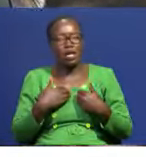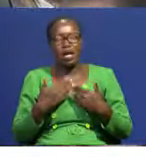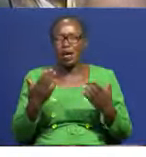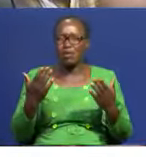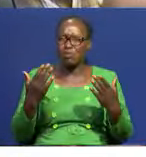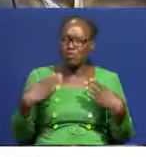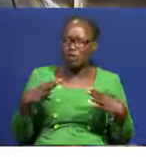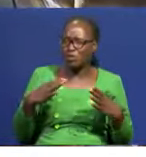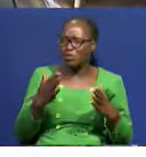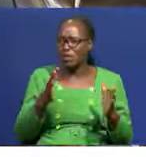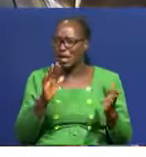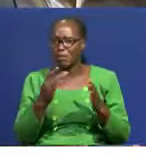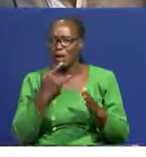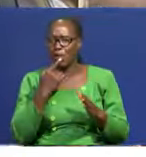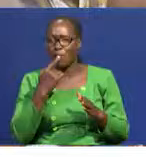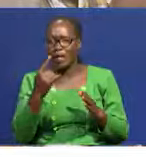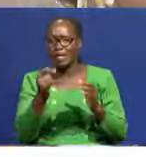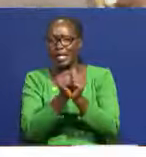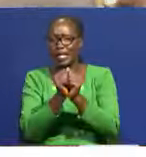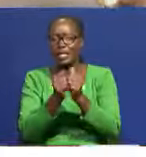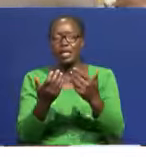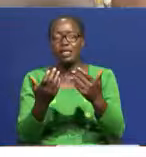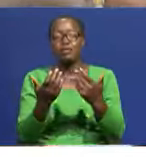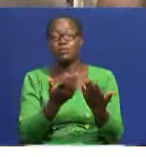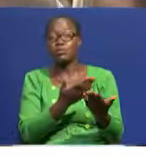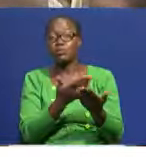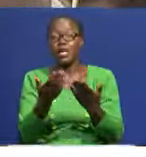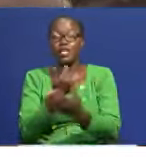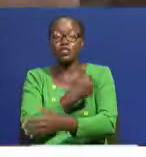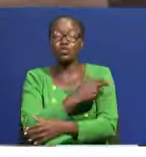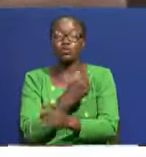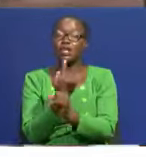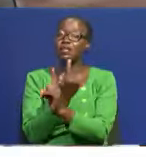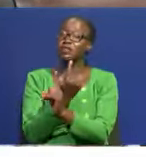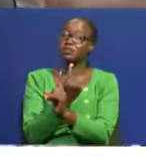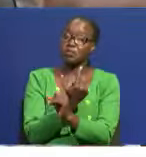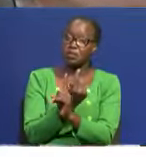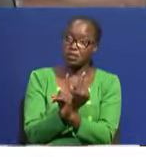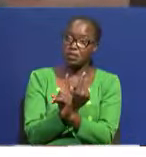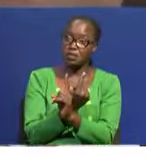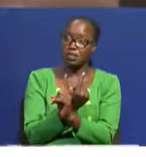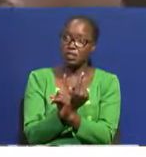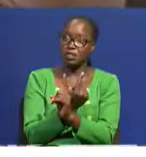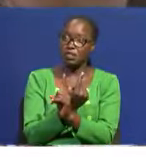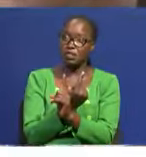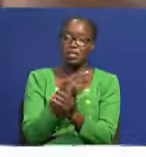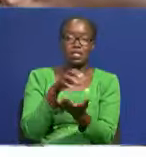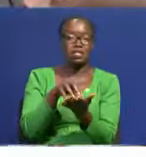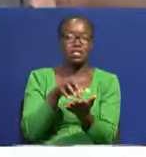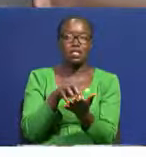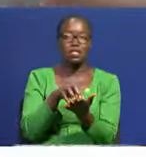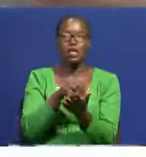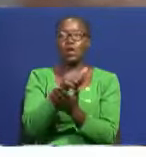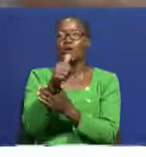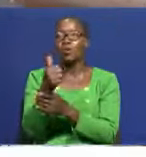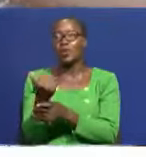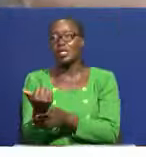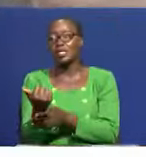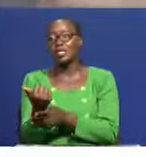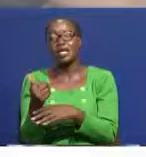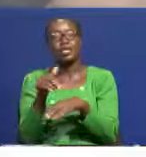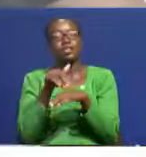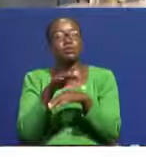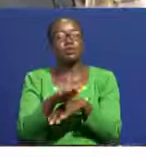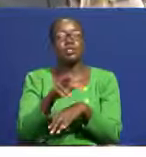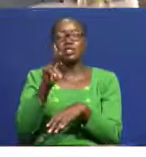kama 110 wenye wako kwa mahospitali in different status. Wengine tumetuma